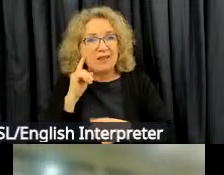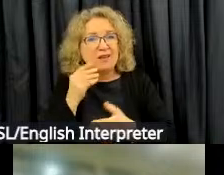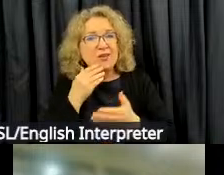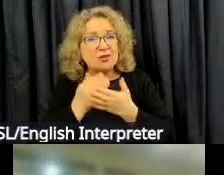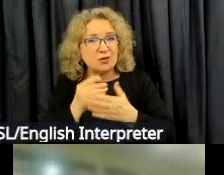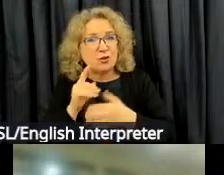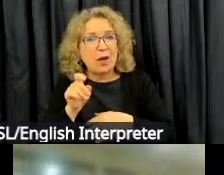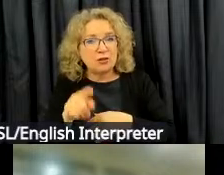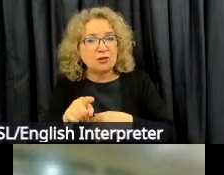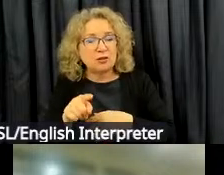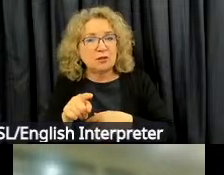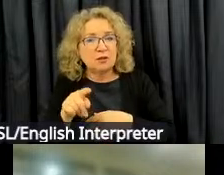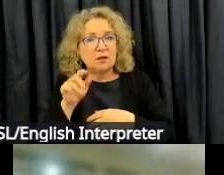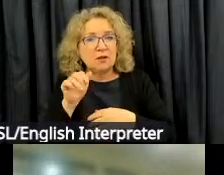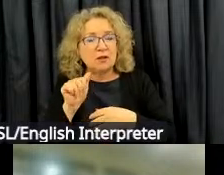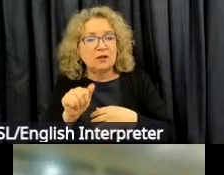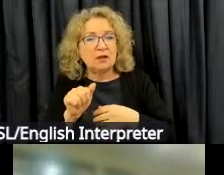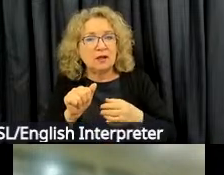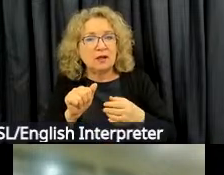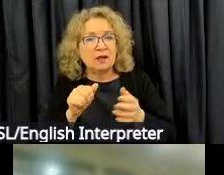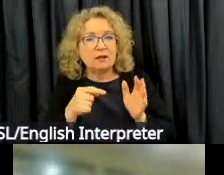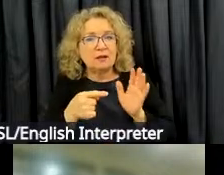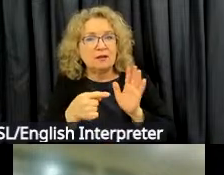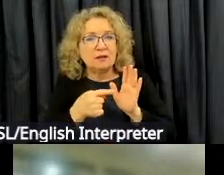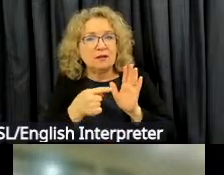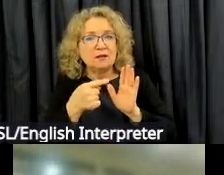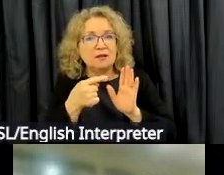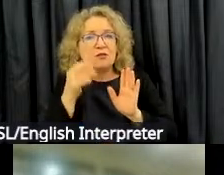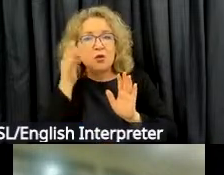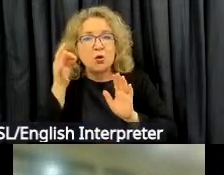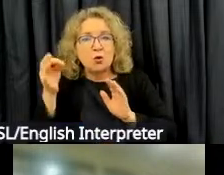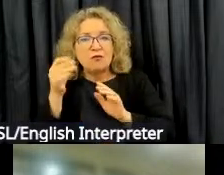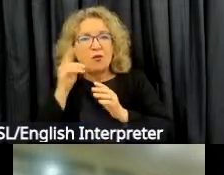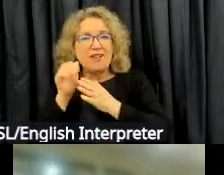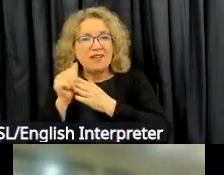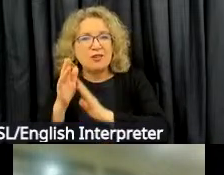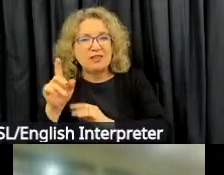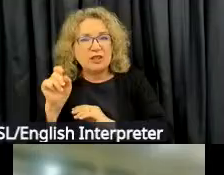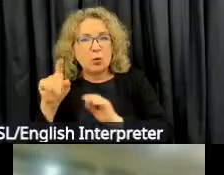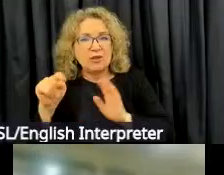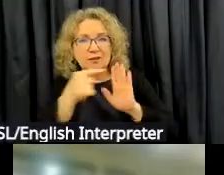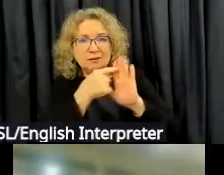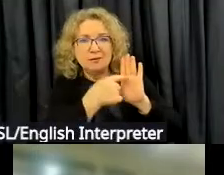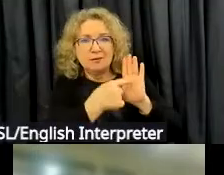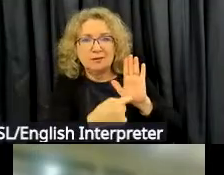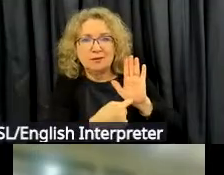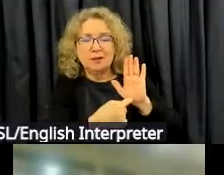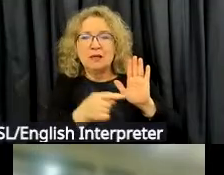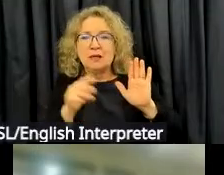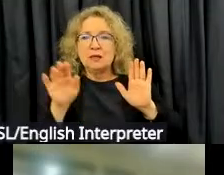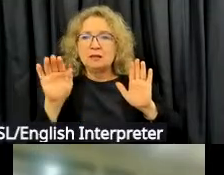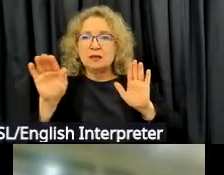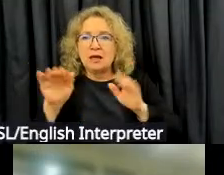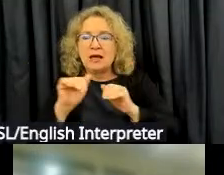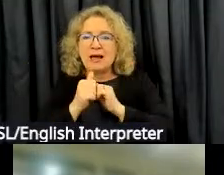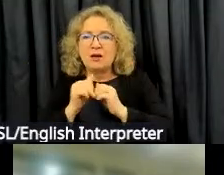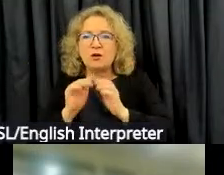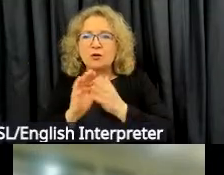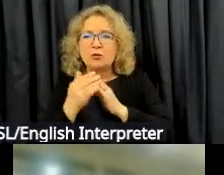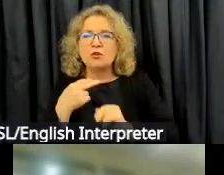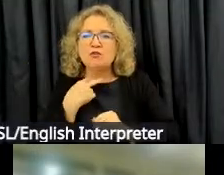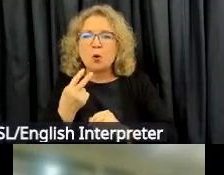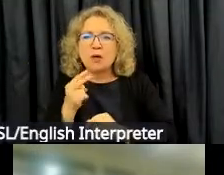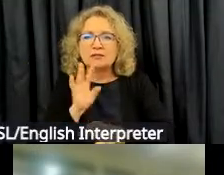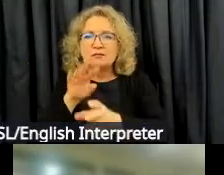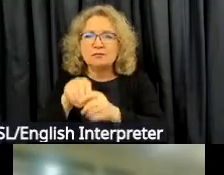can flag for leaders within the DOT, the question of what community voice or how does community participate in selecting a replacement.